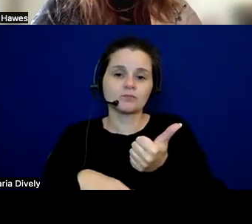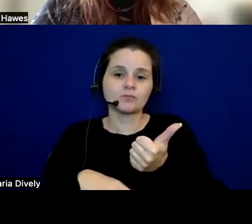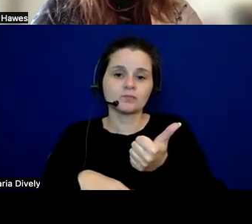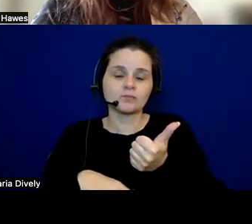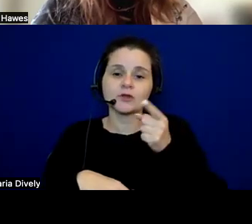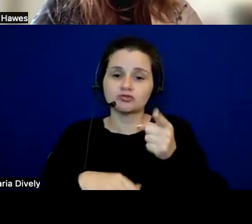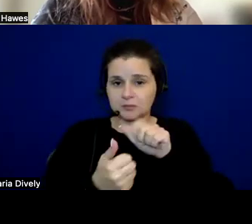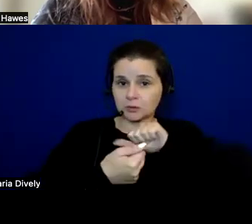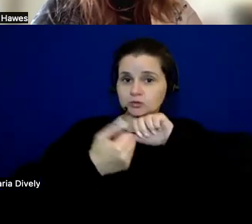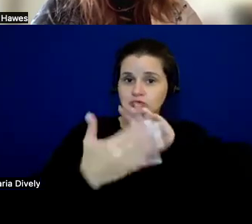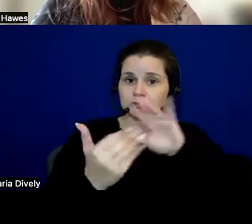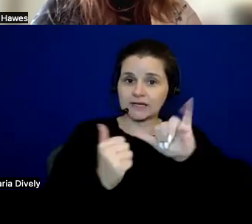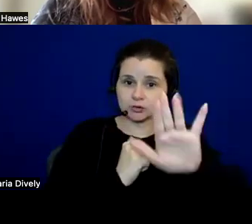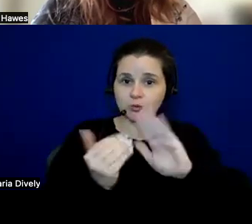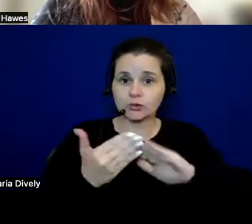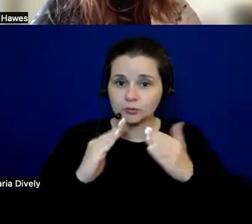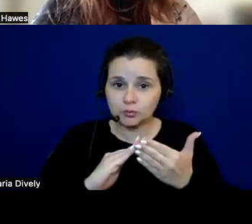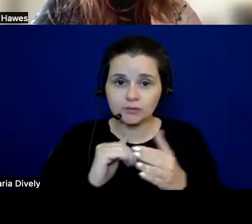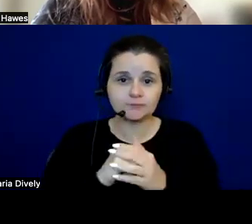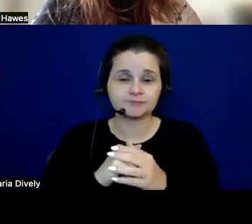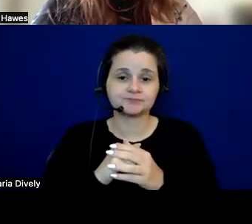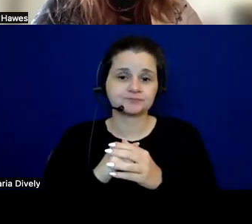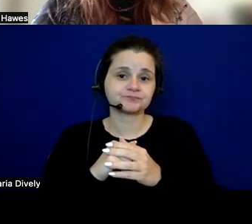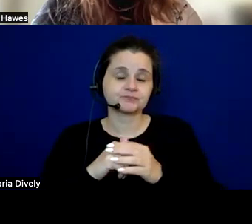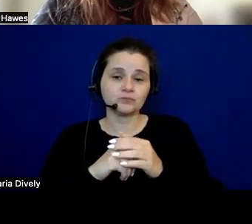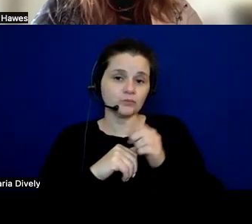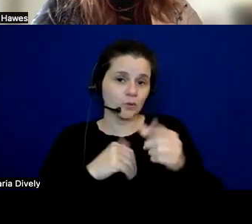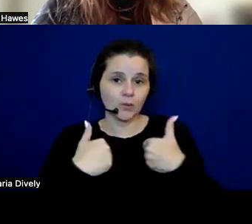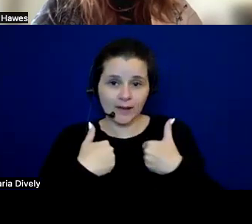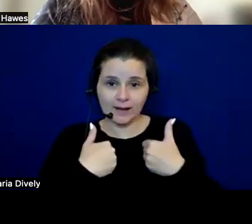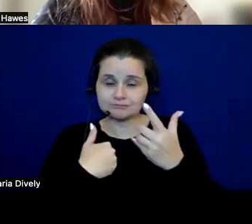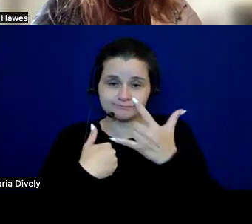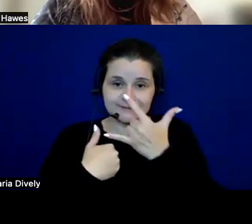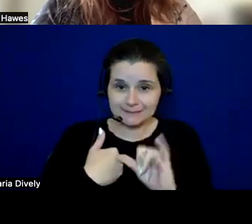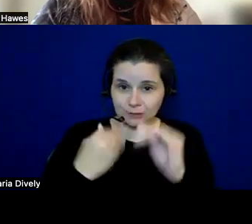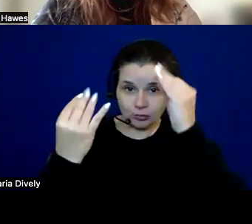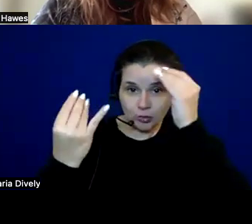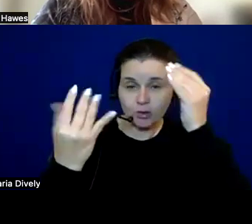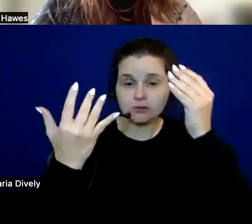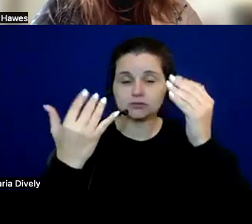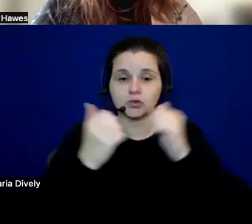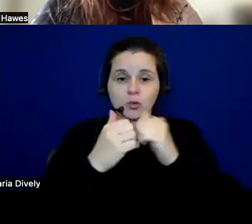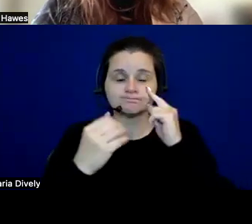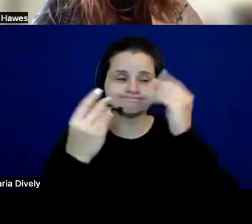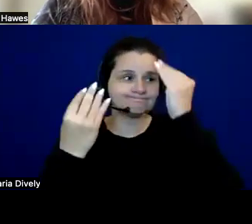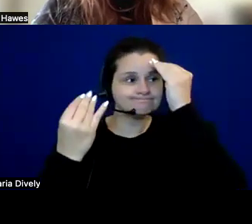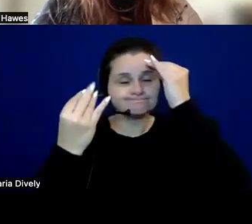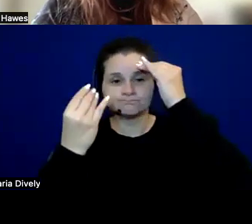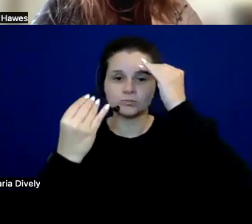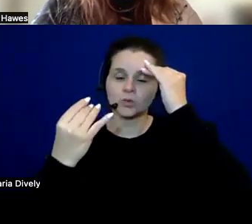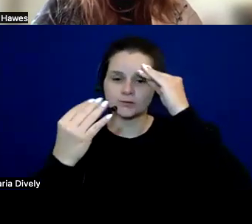to addressing this in your community? And did you have these similar thoughts or reflections as you were